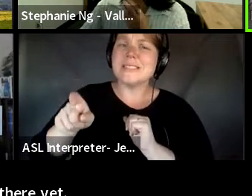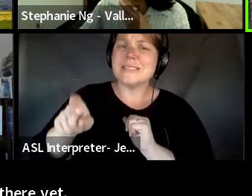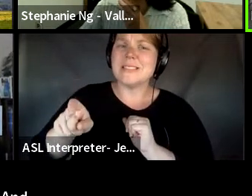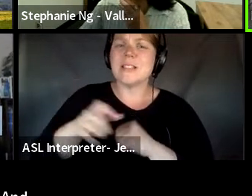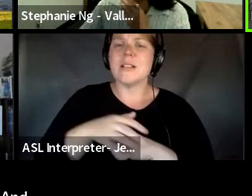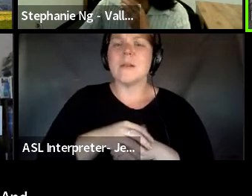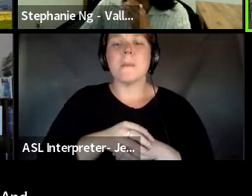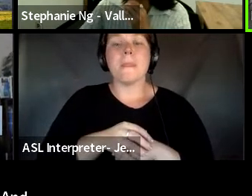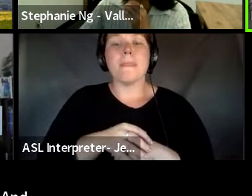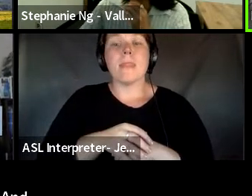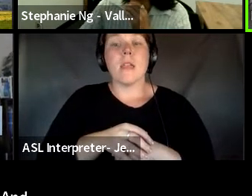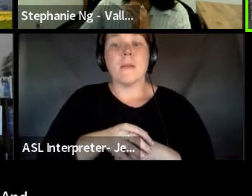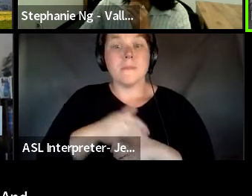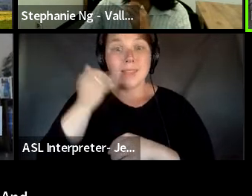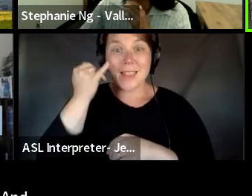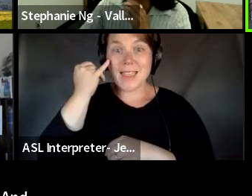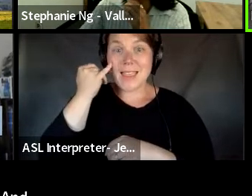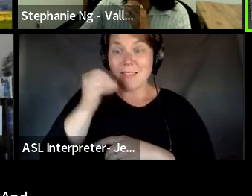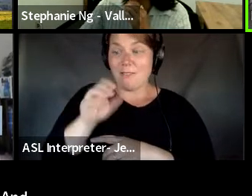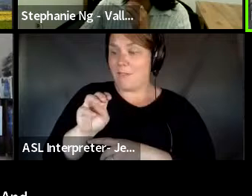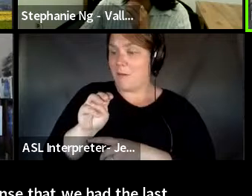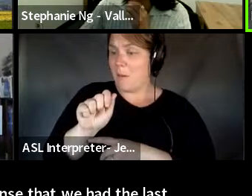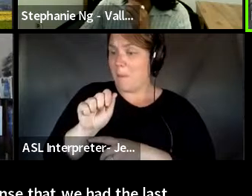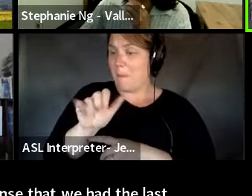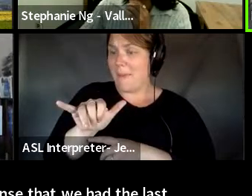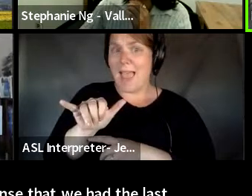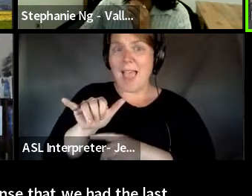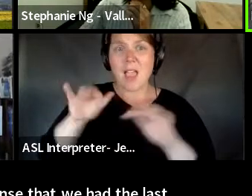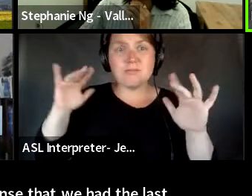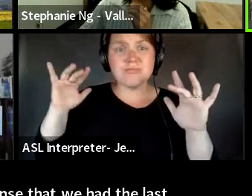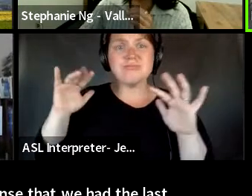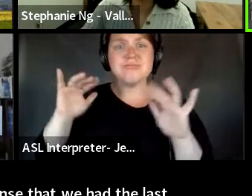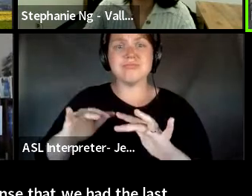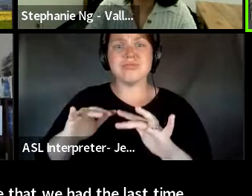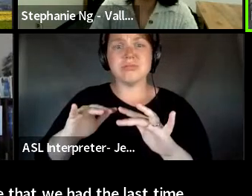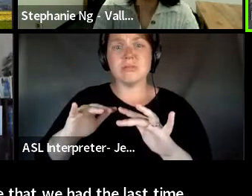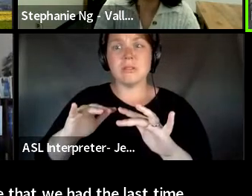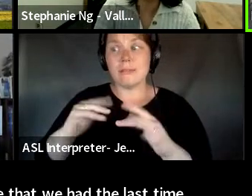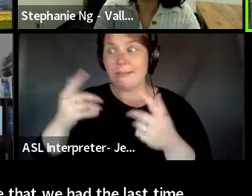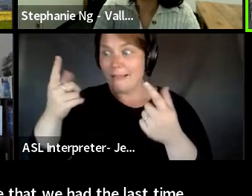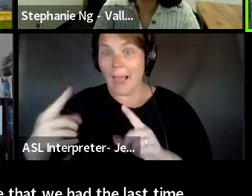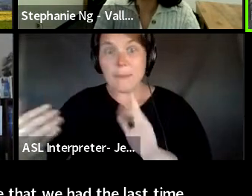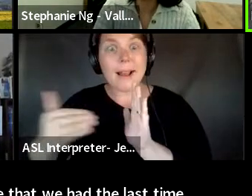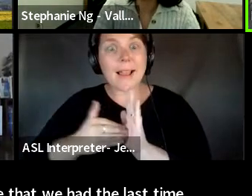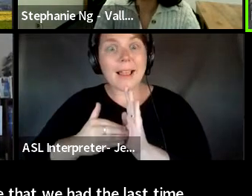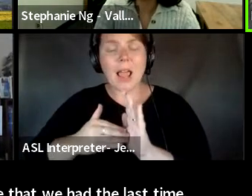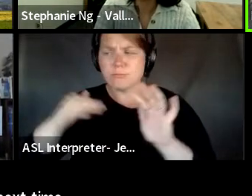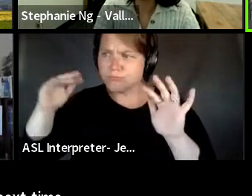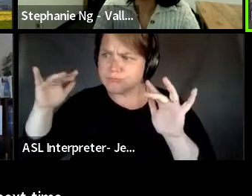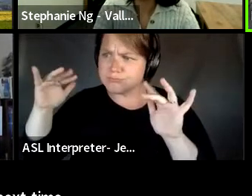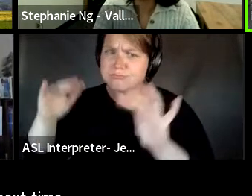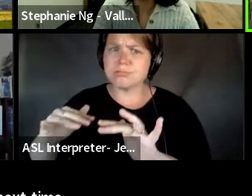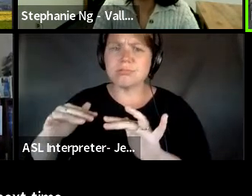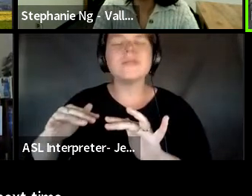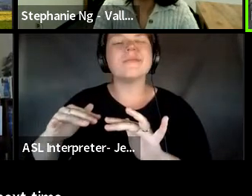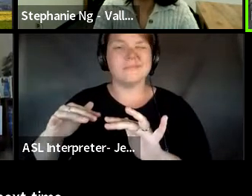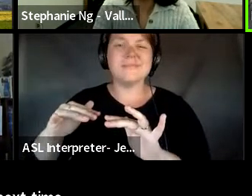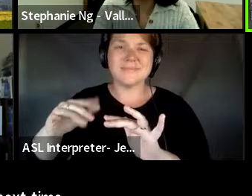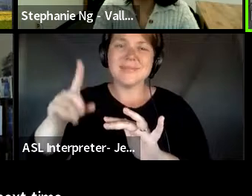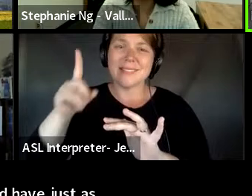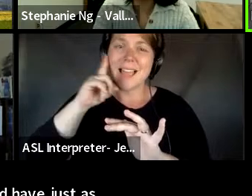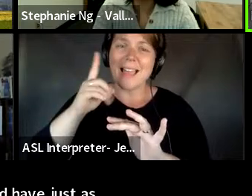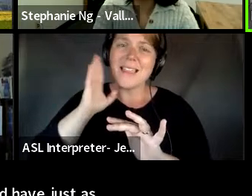that we had the last time, the next time we should have just as good of a response, if not